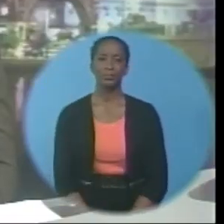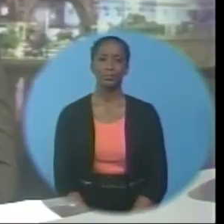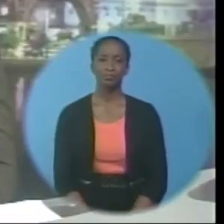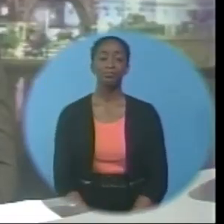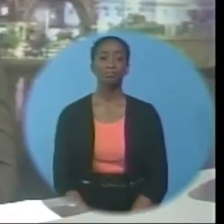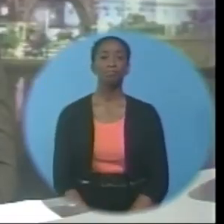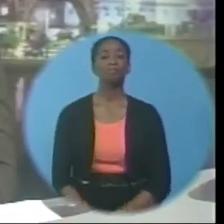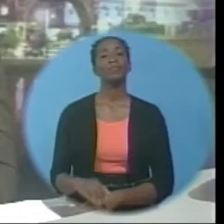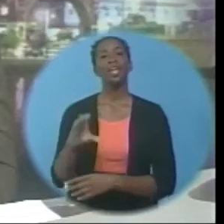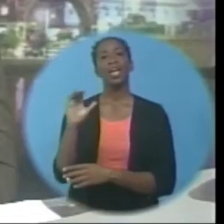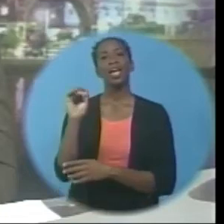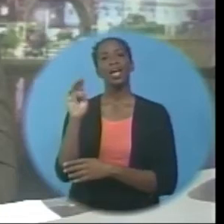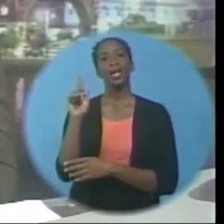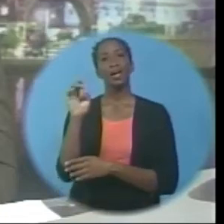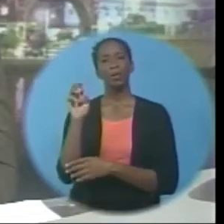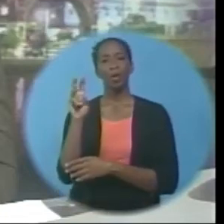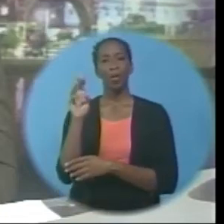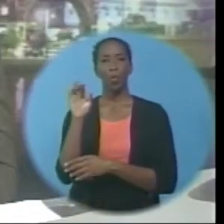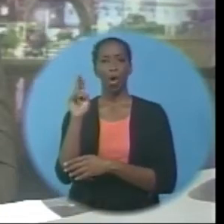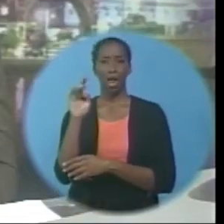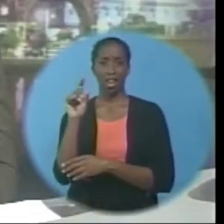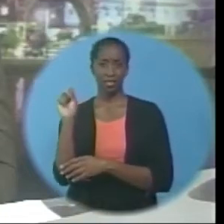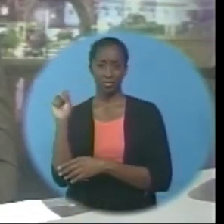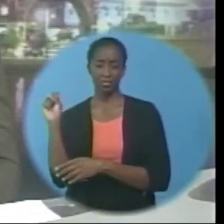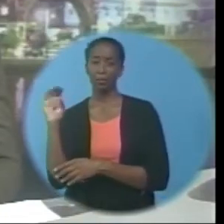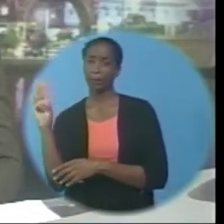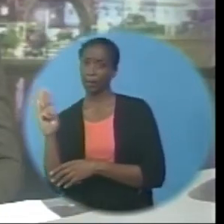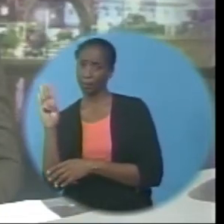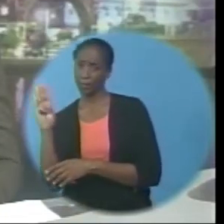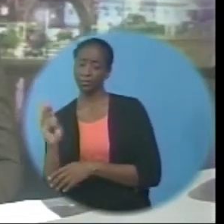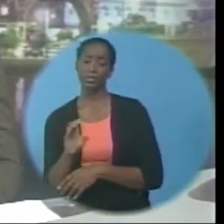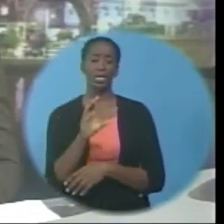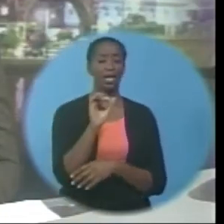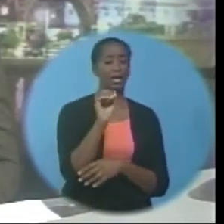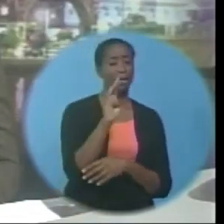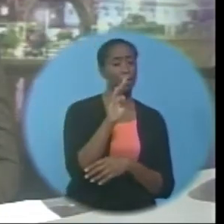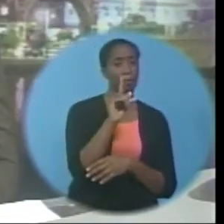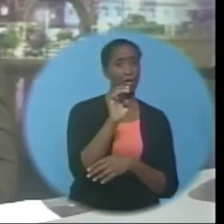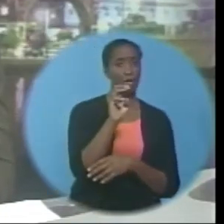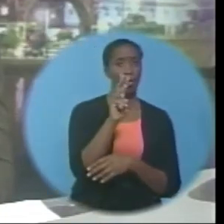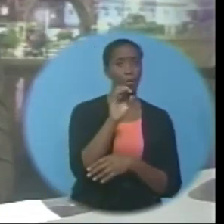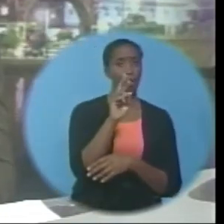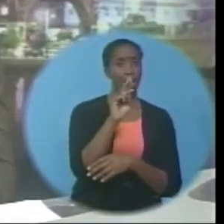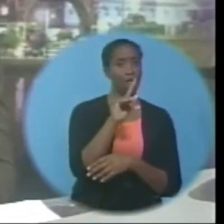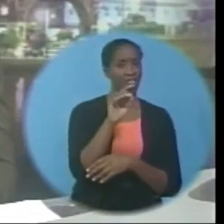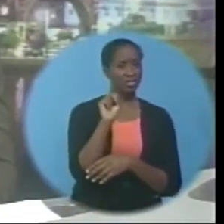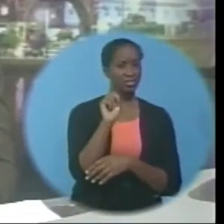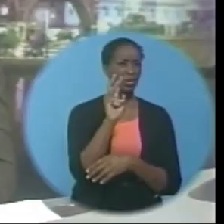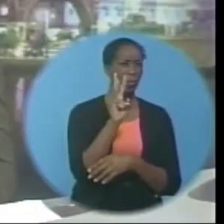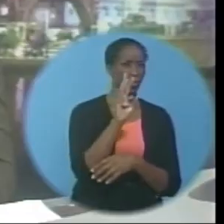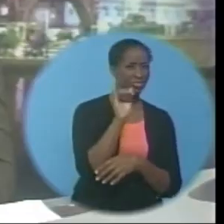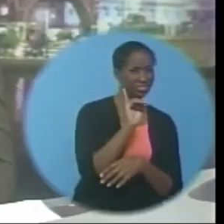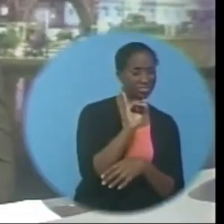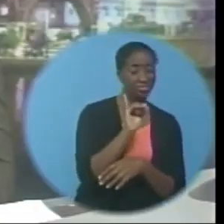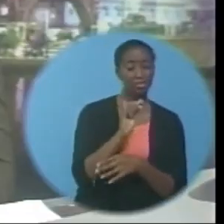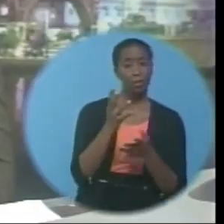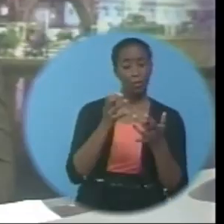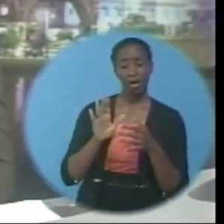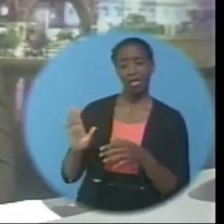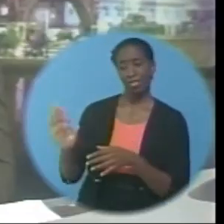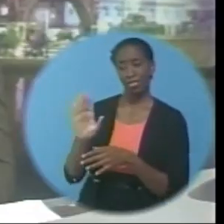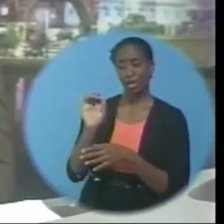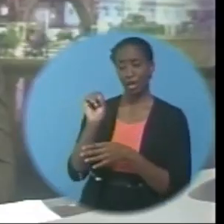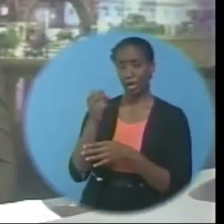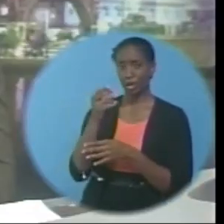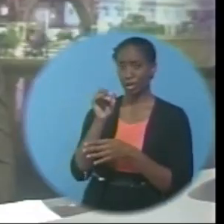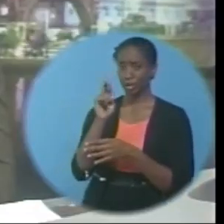Cablin Wireless Limited announced today that it received a proposal from Cablin Wireless West Indies Limited to acquire all issued